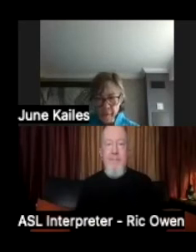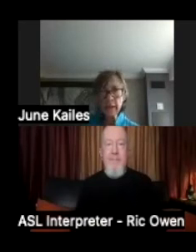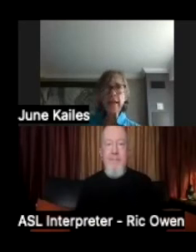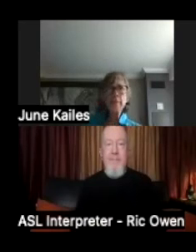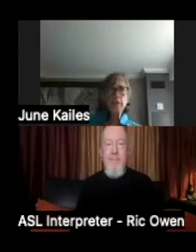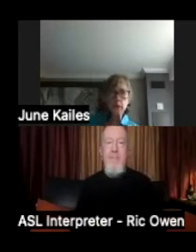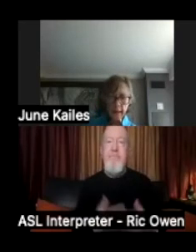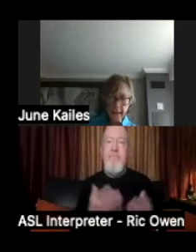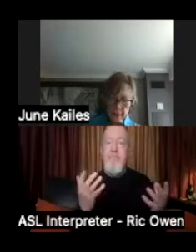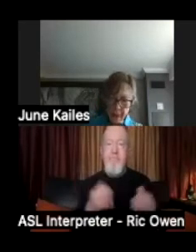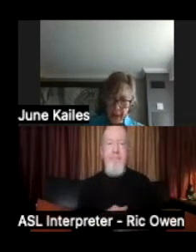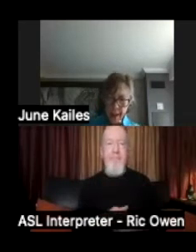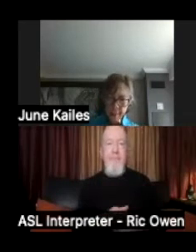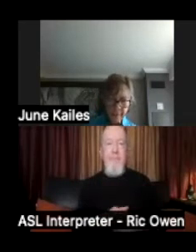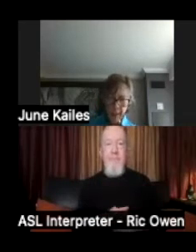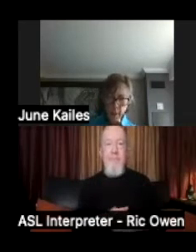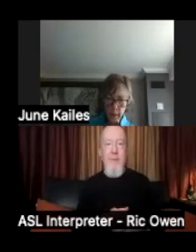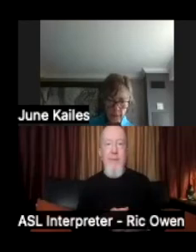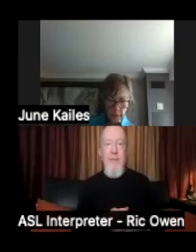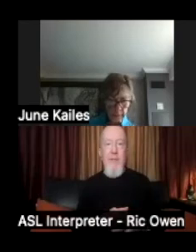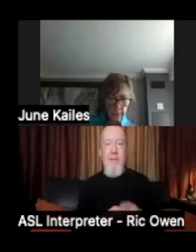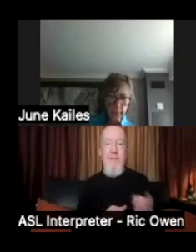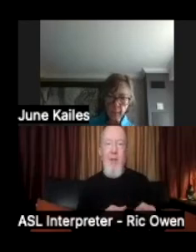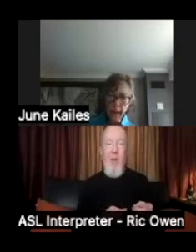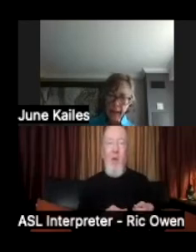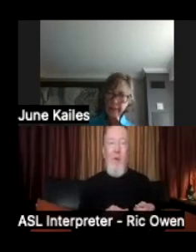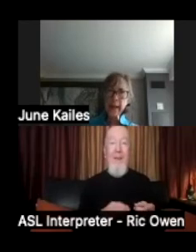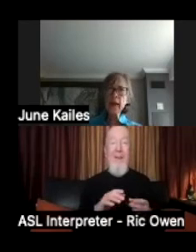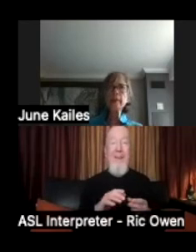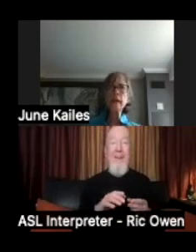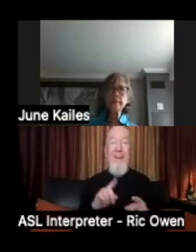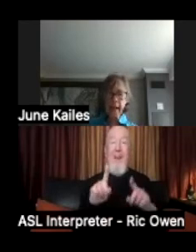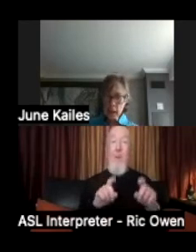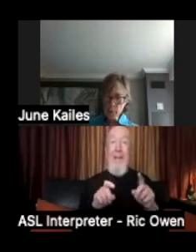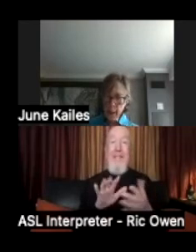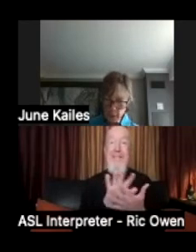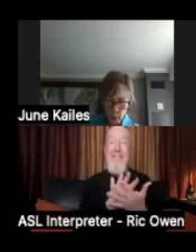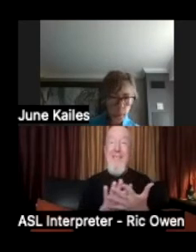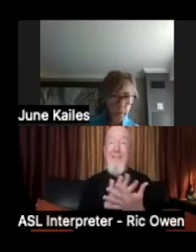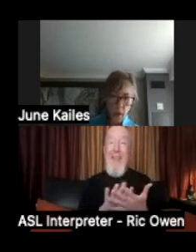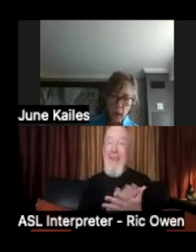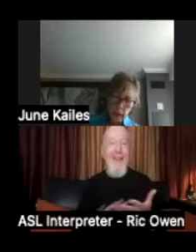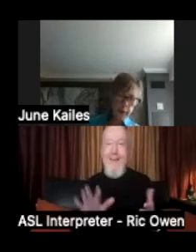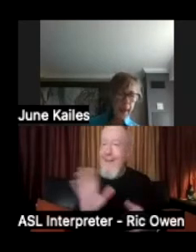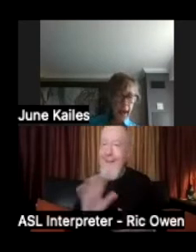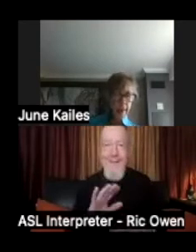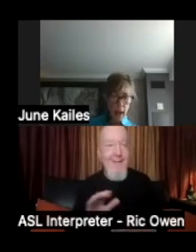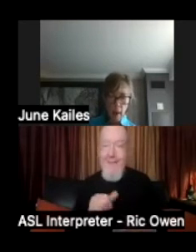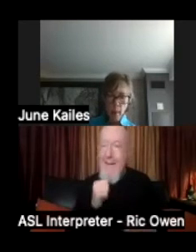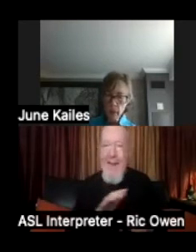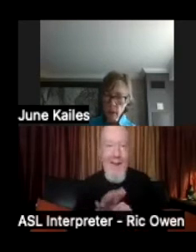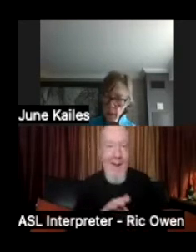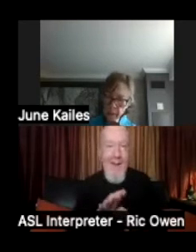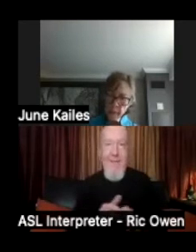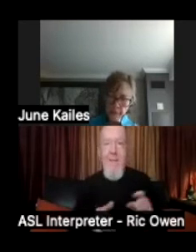So we gotta stop using these vague questions. It's not enough to ask Pedro, do you have